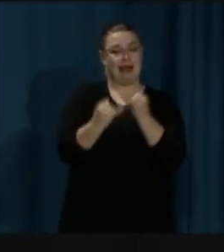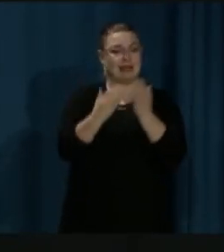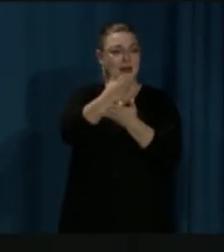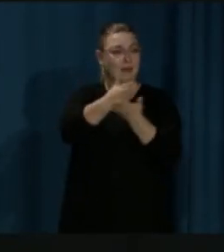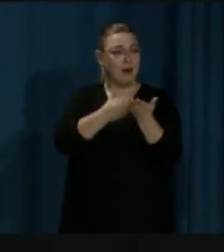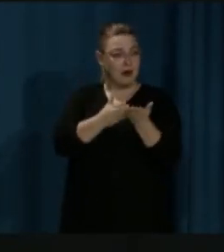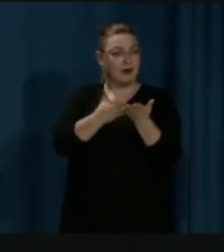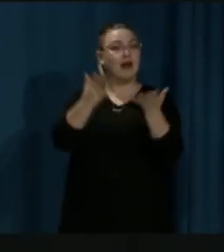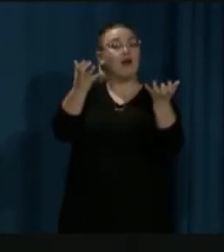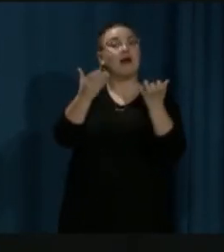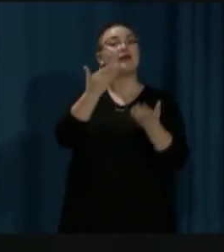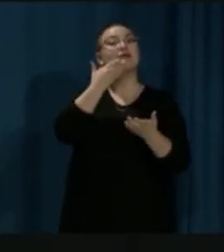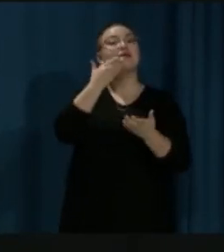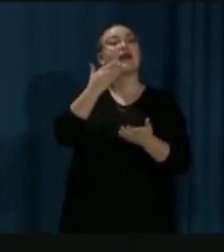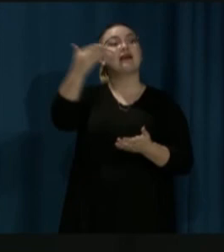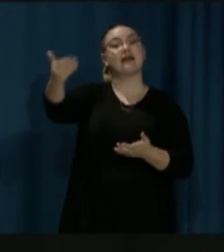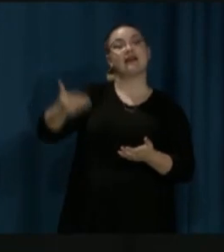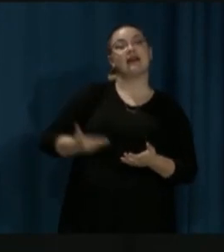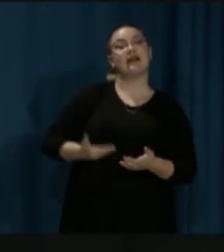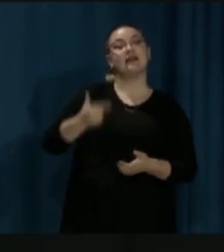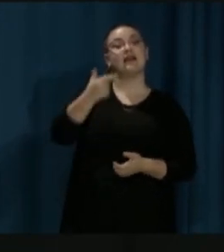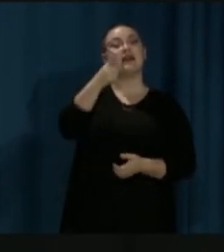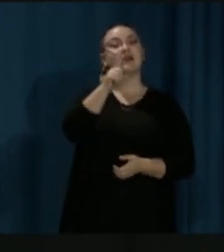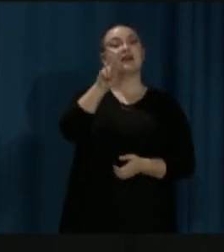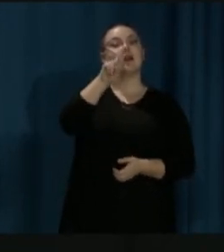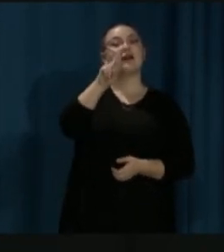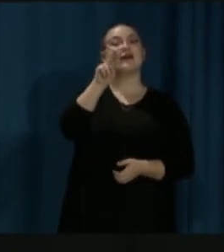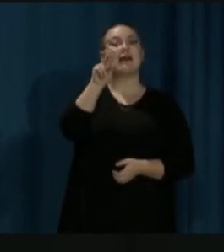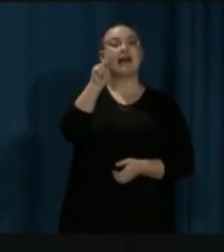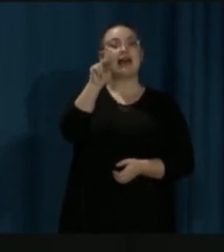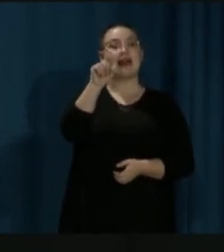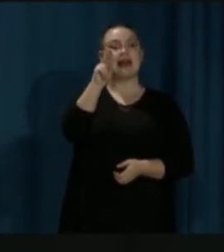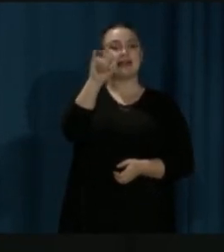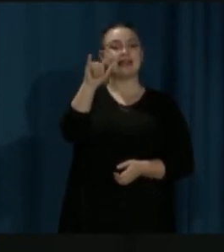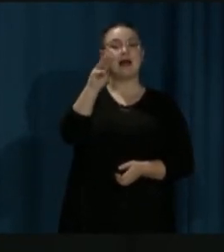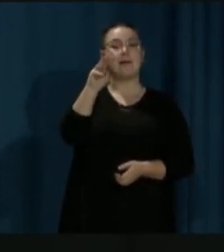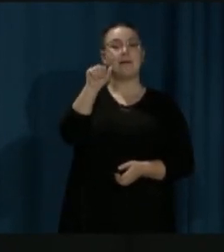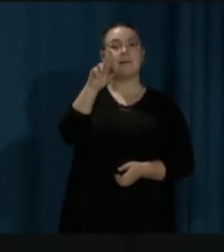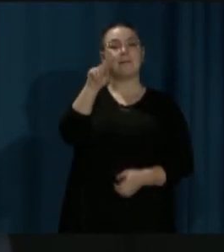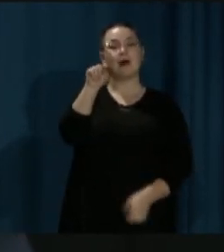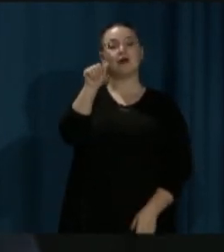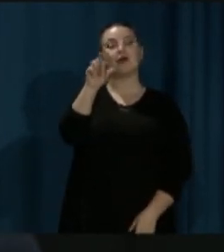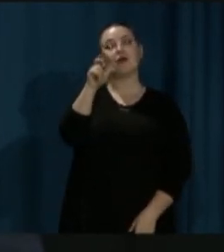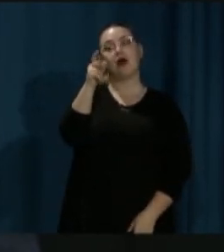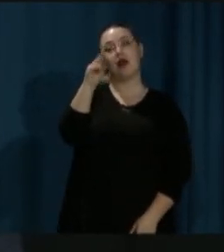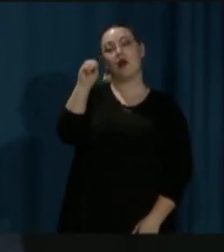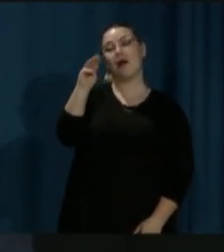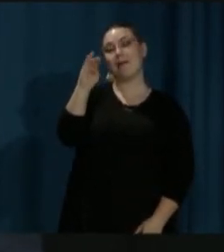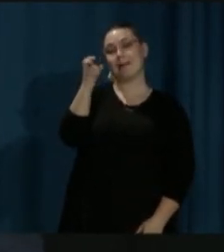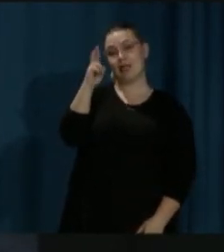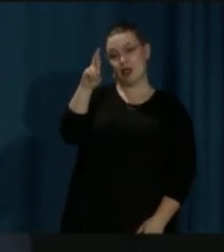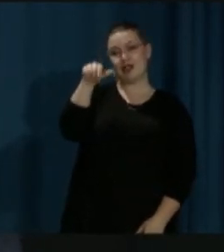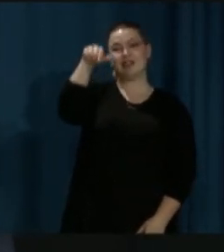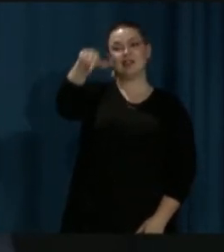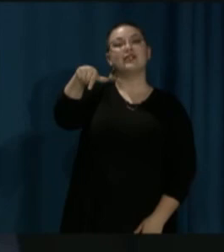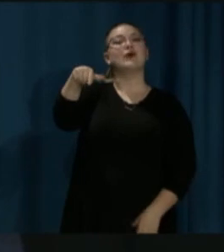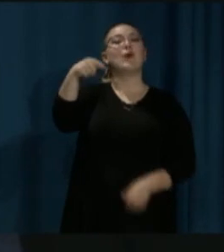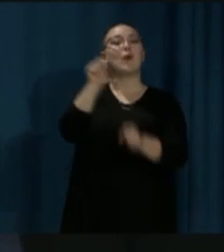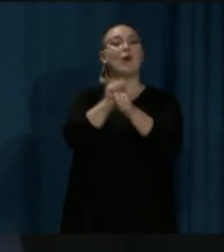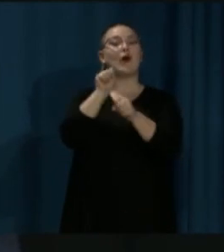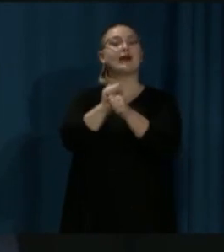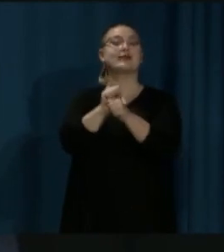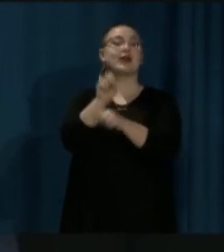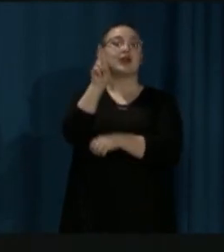our guest, Dr. Nancy Martorano Miller. She is an associate professor of political science